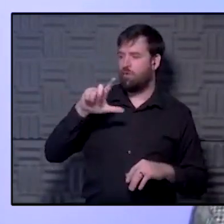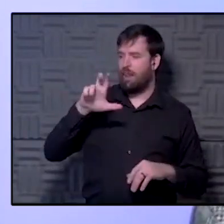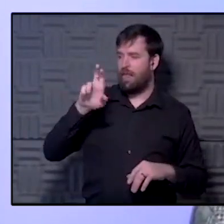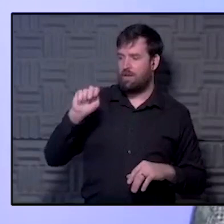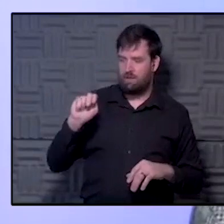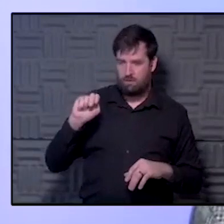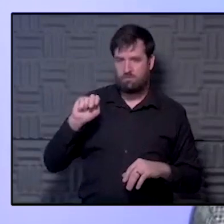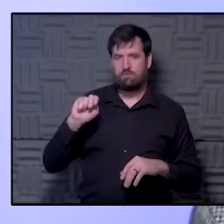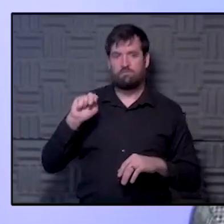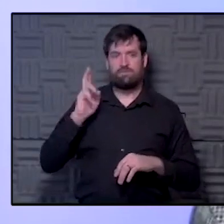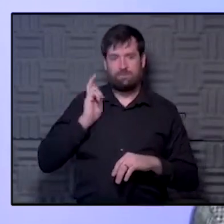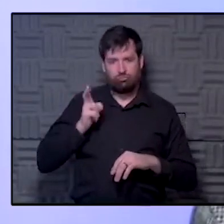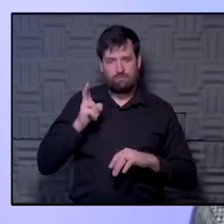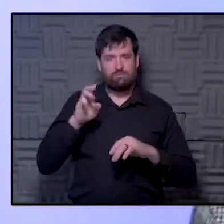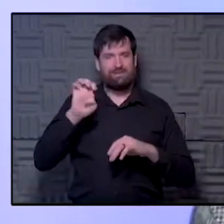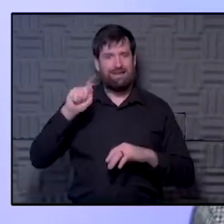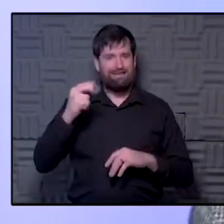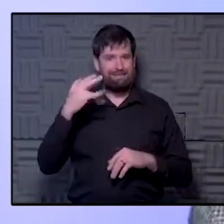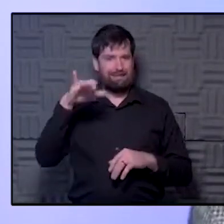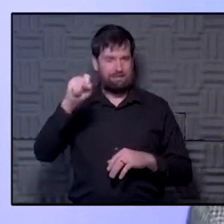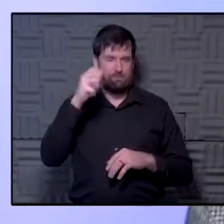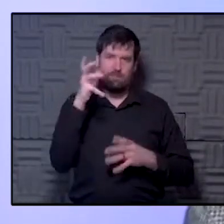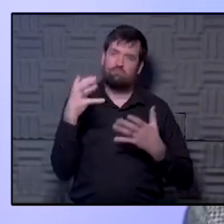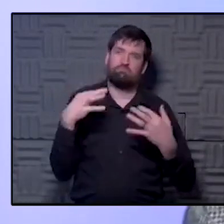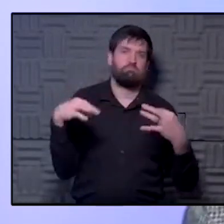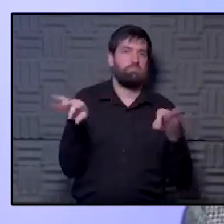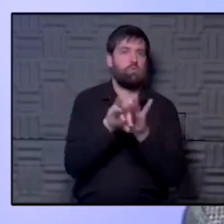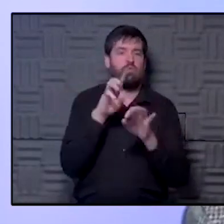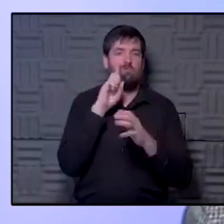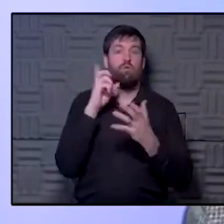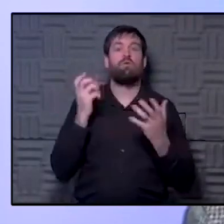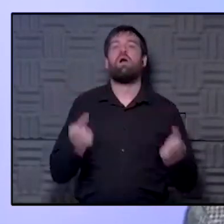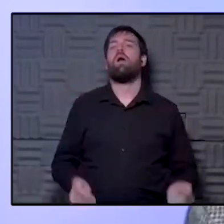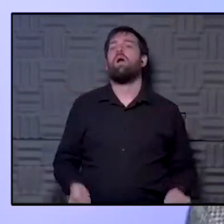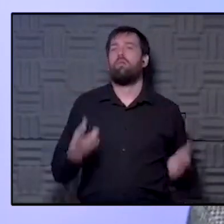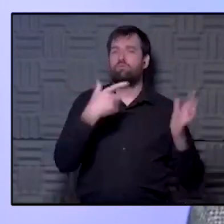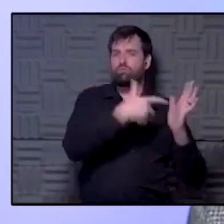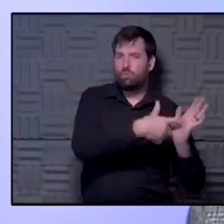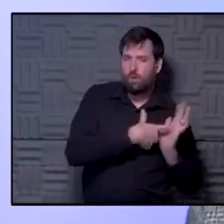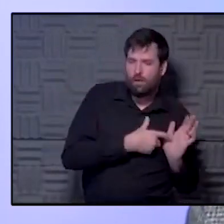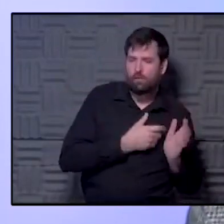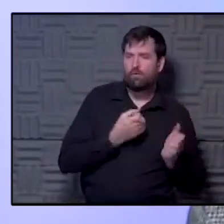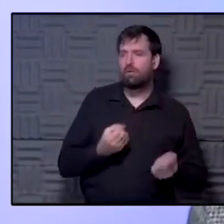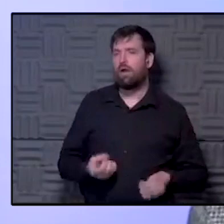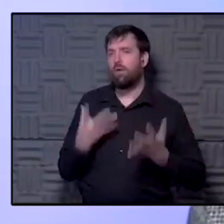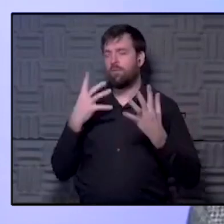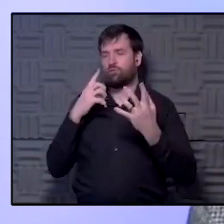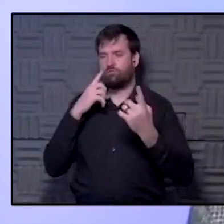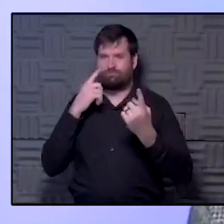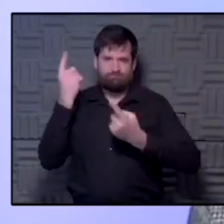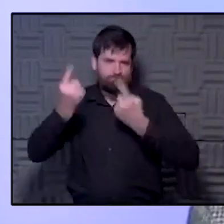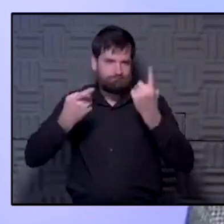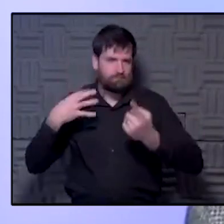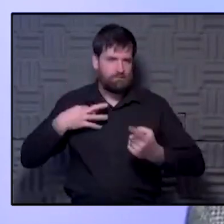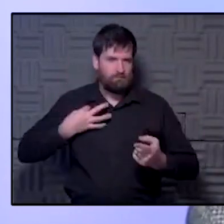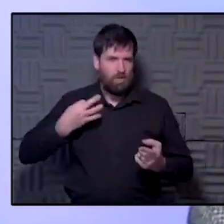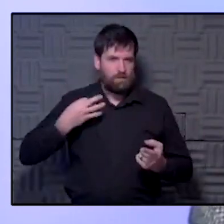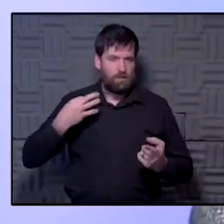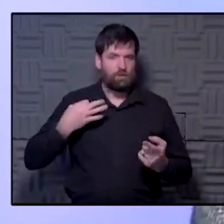and history of this will be key to us deciding how much we require versus how much we consider voluntary. Those are